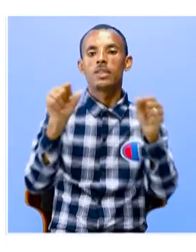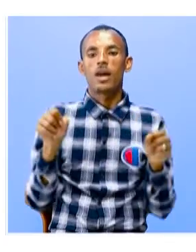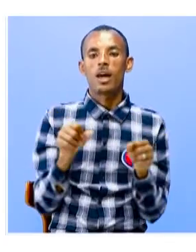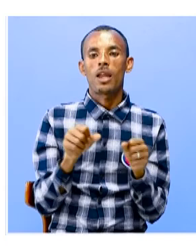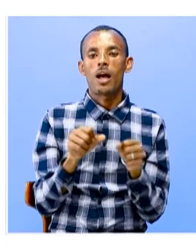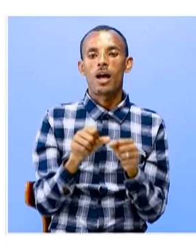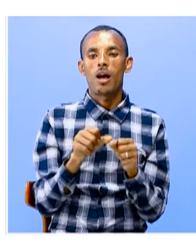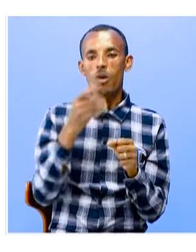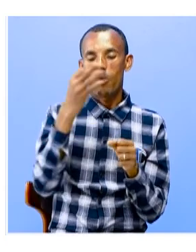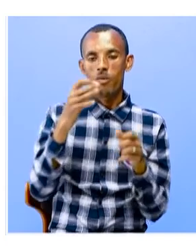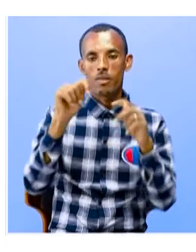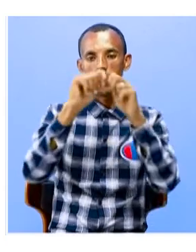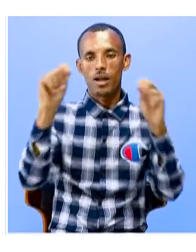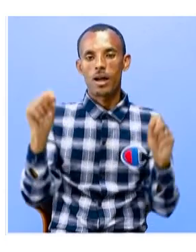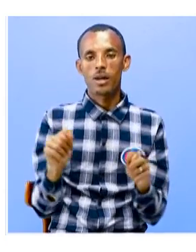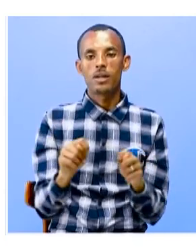of triangle